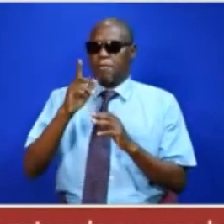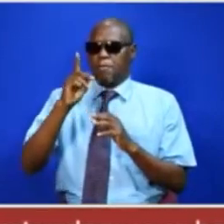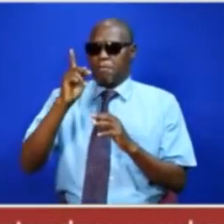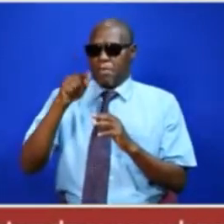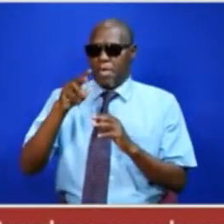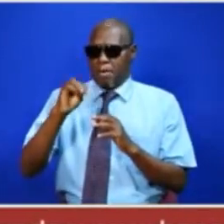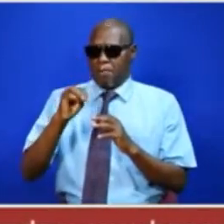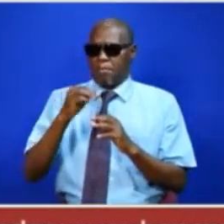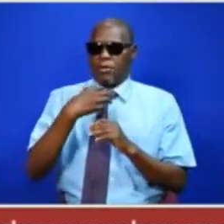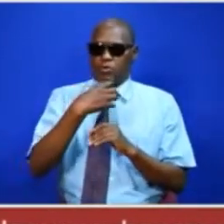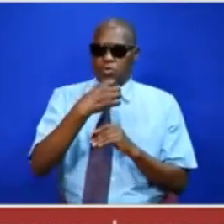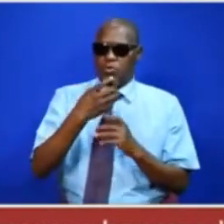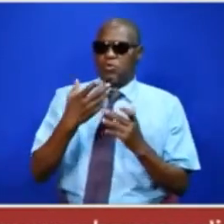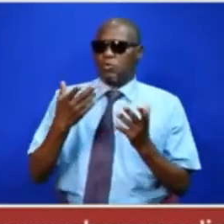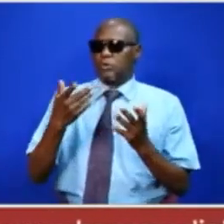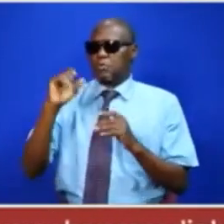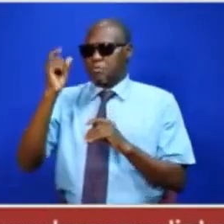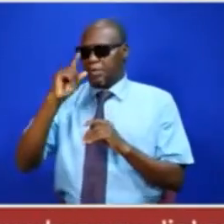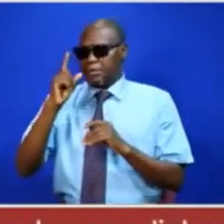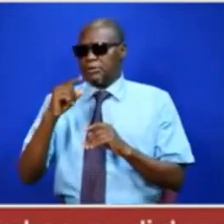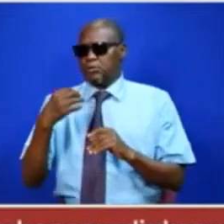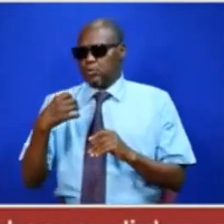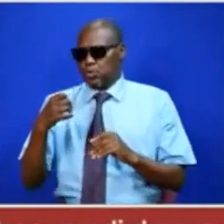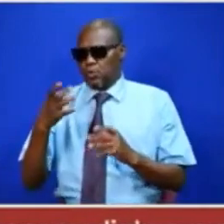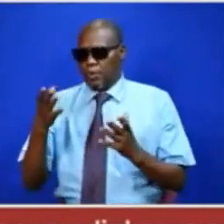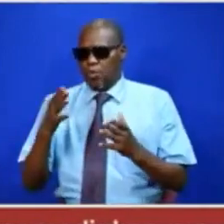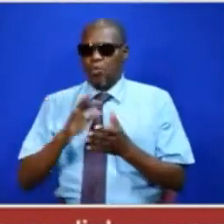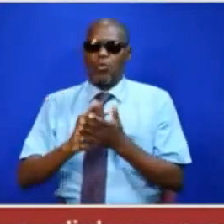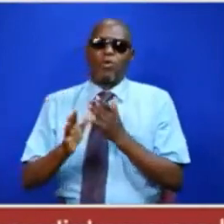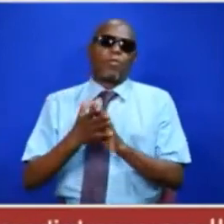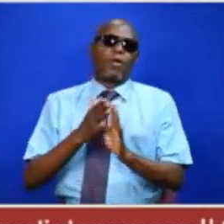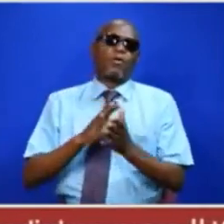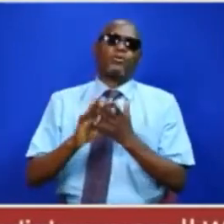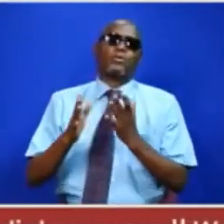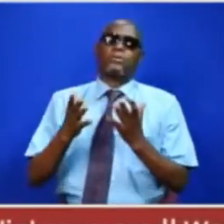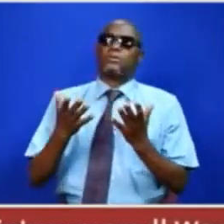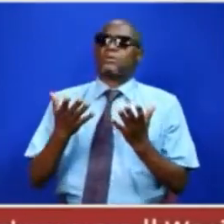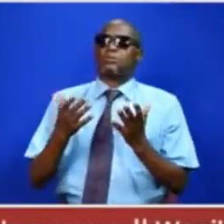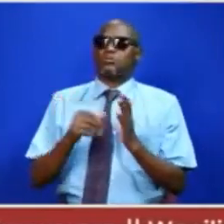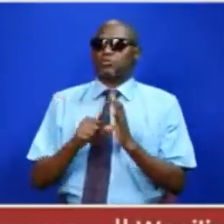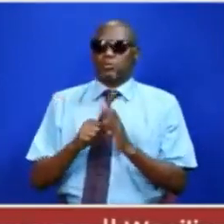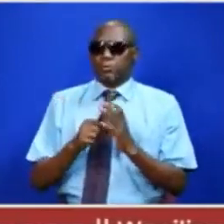and presidents without much